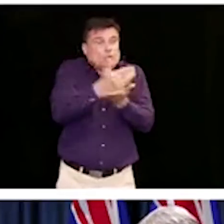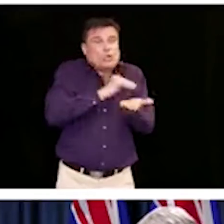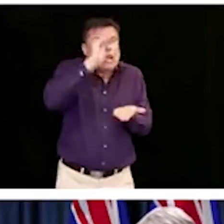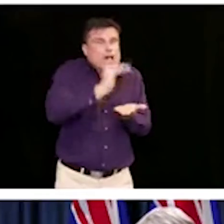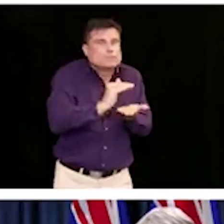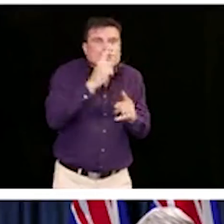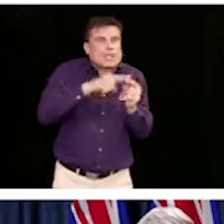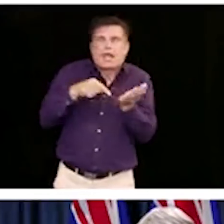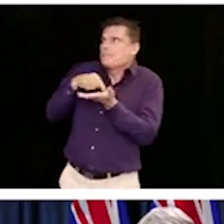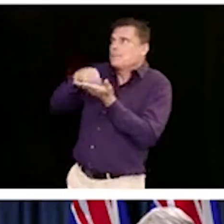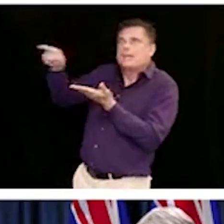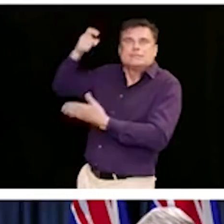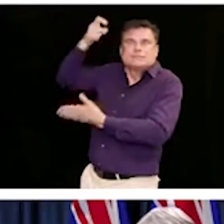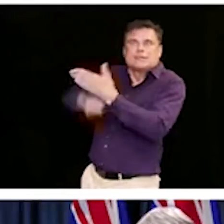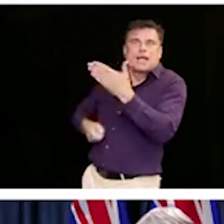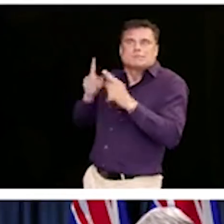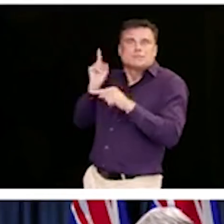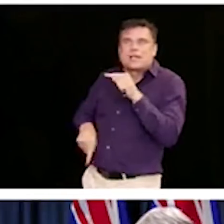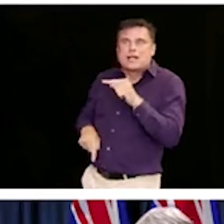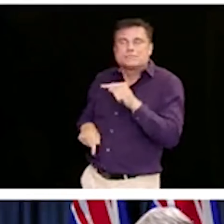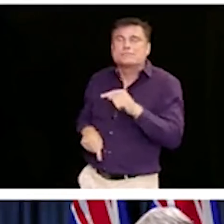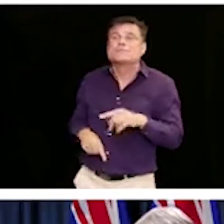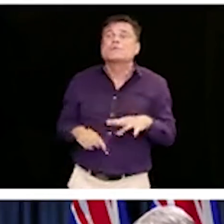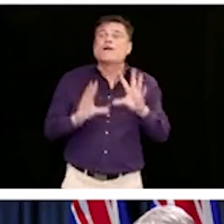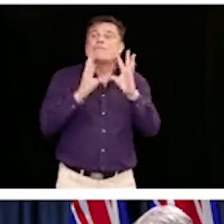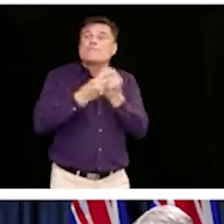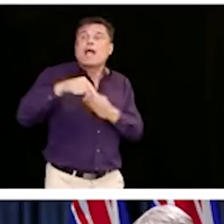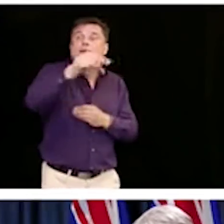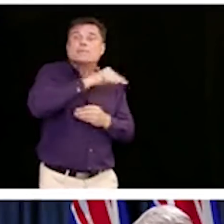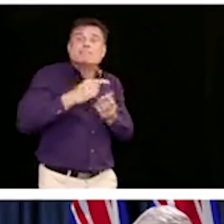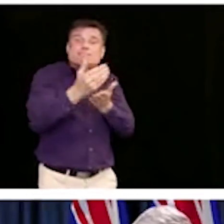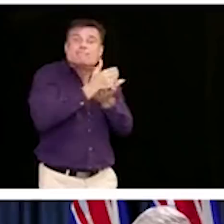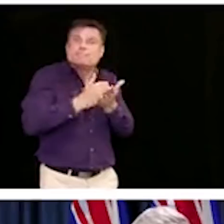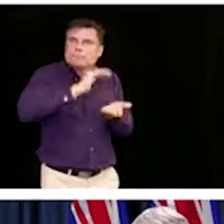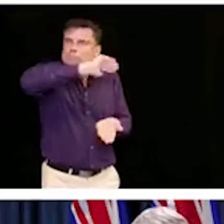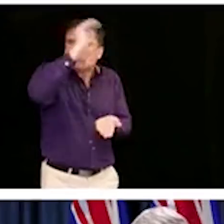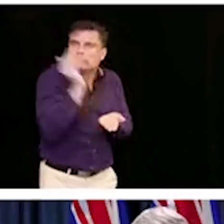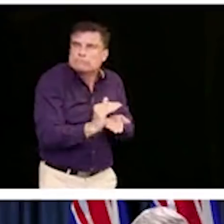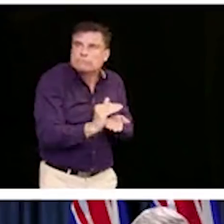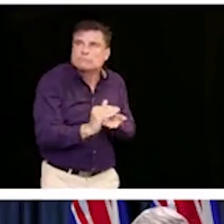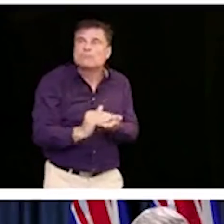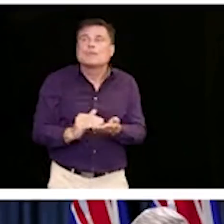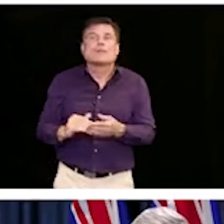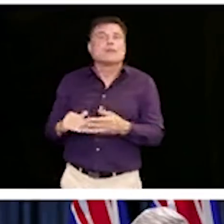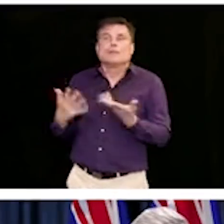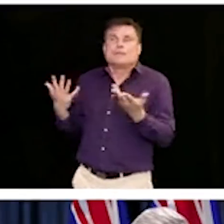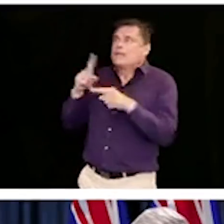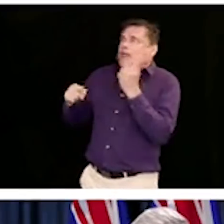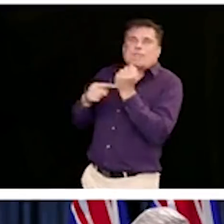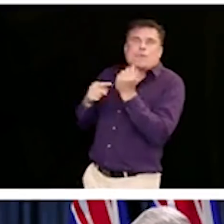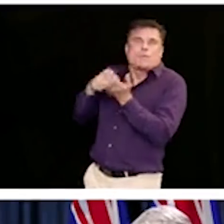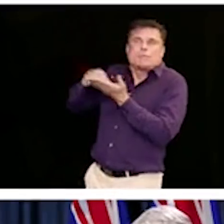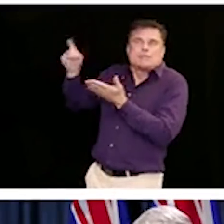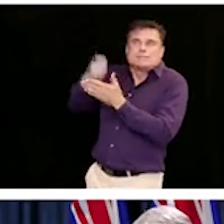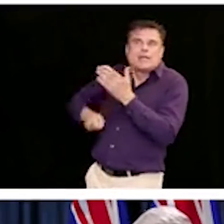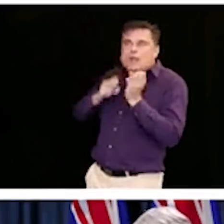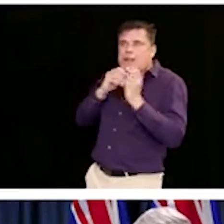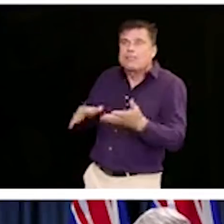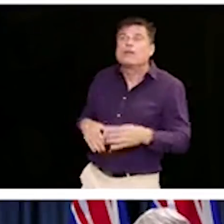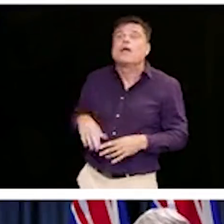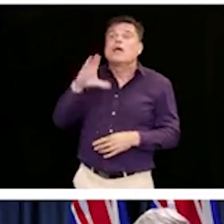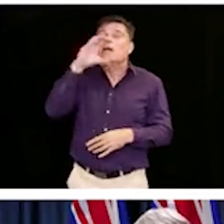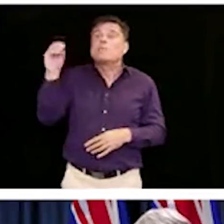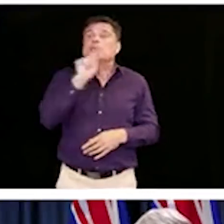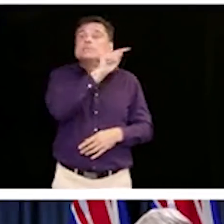falls 3.9% compared to the budget assumption of a gain of 3.8%. Corporate income